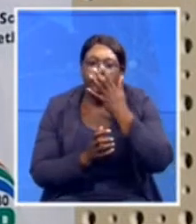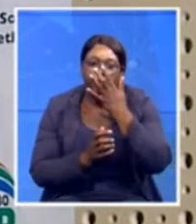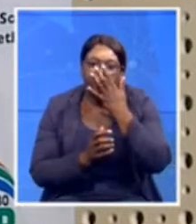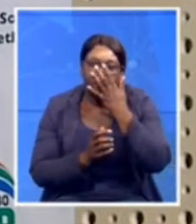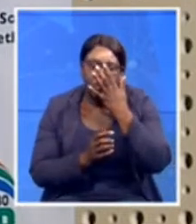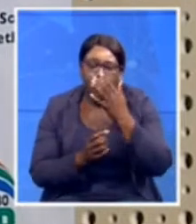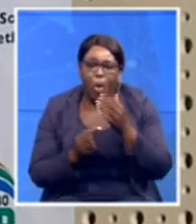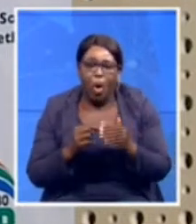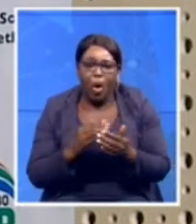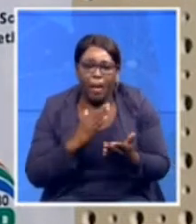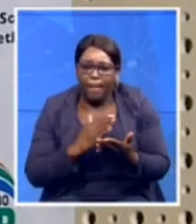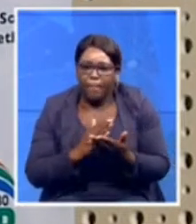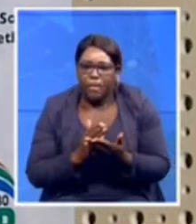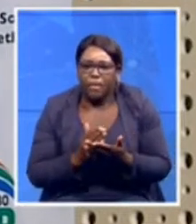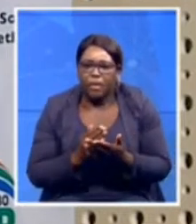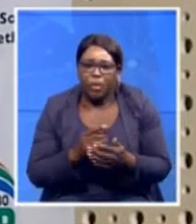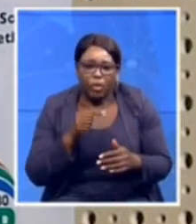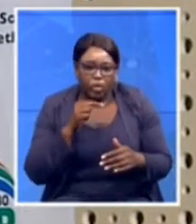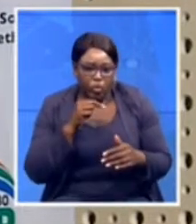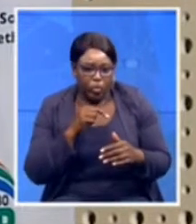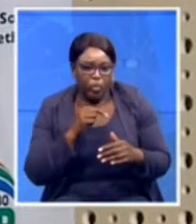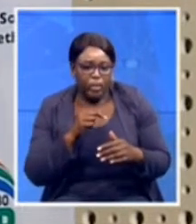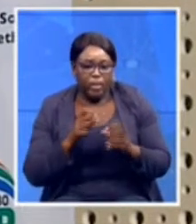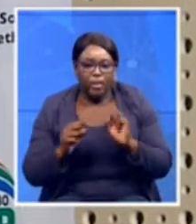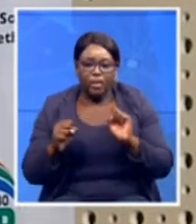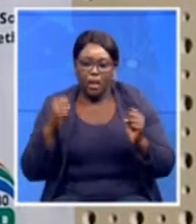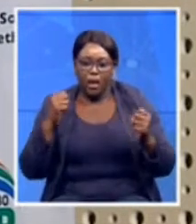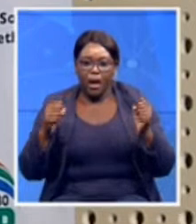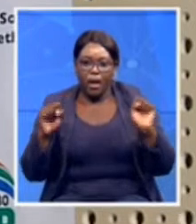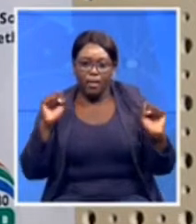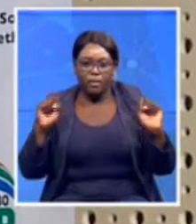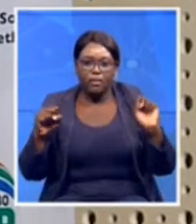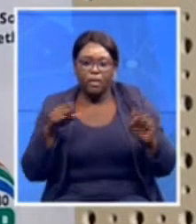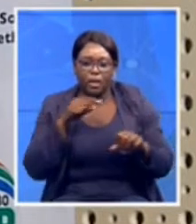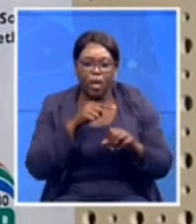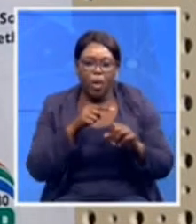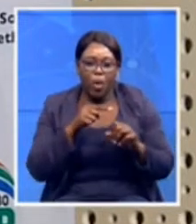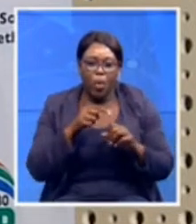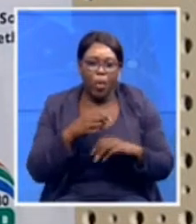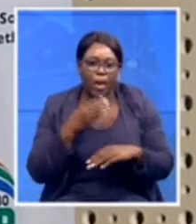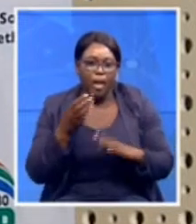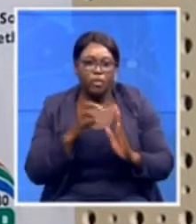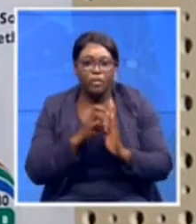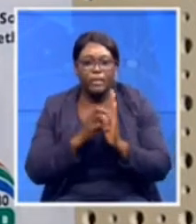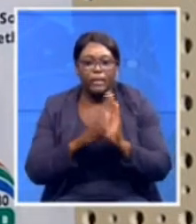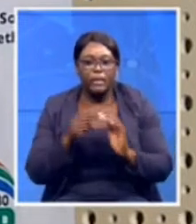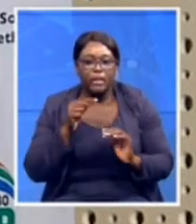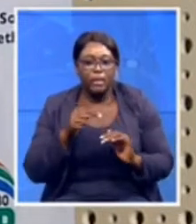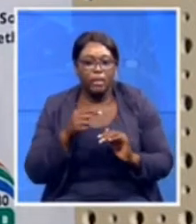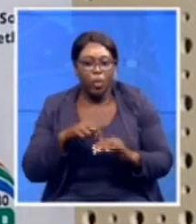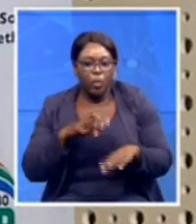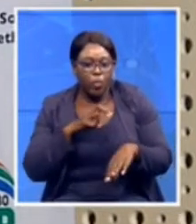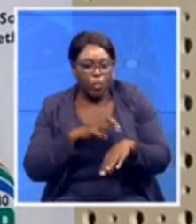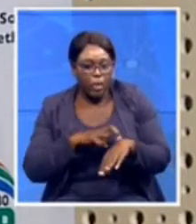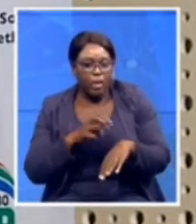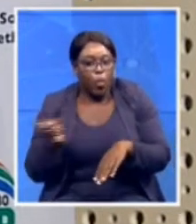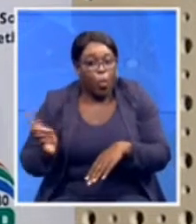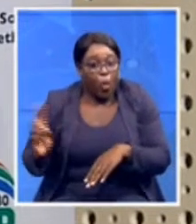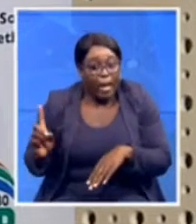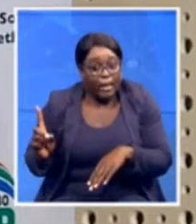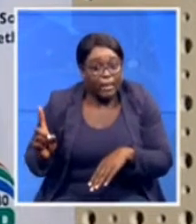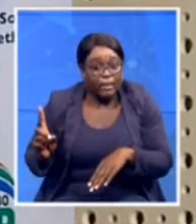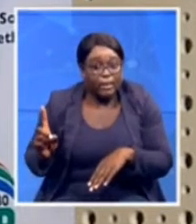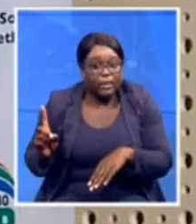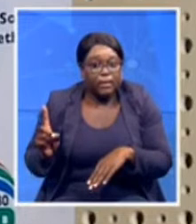ensure what kind of regulations do we need further in addition to what we have. Are they adequate? Are they aligned? So that's an intensive exercise that we are